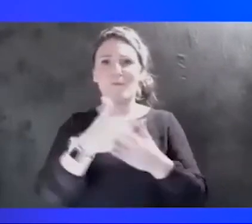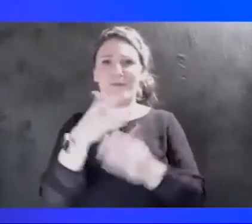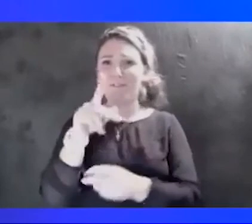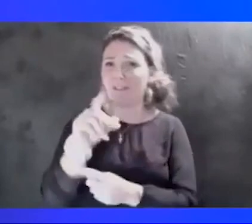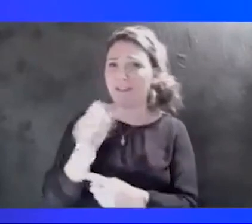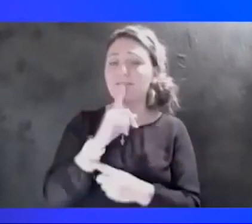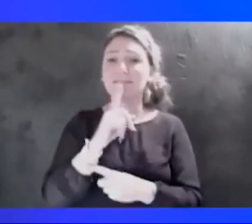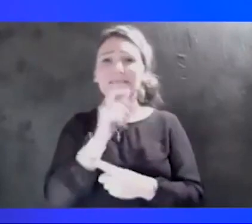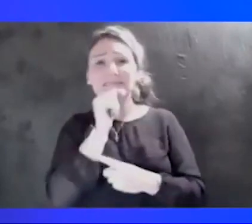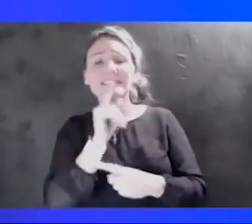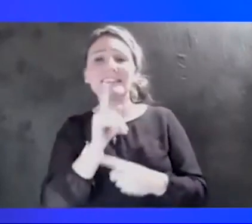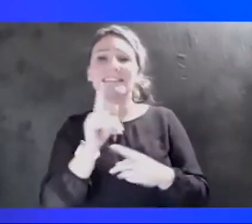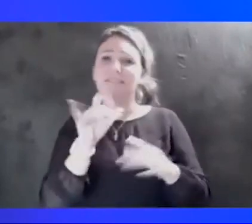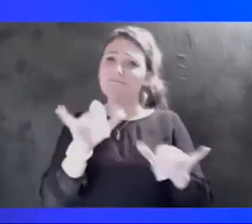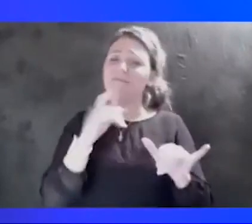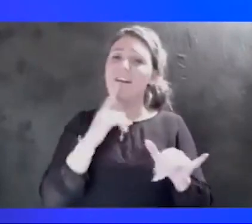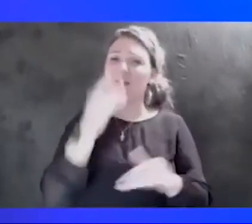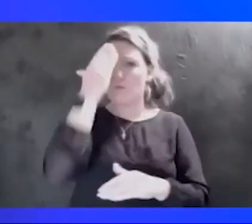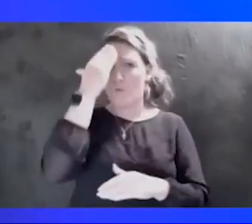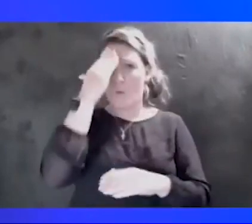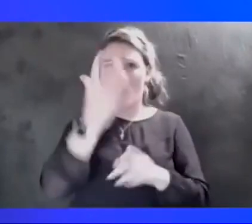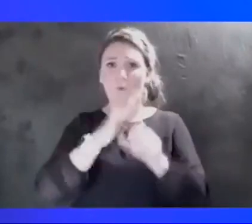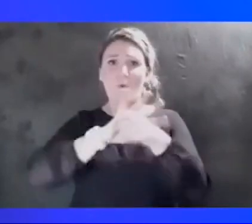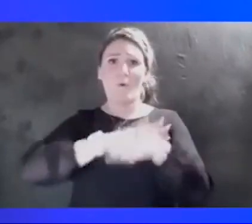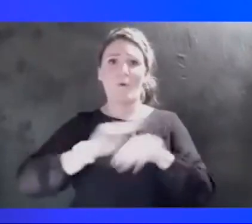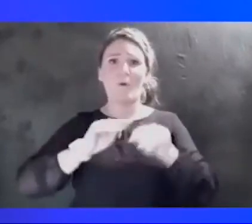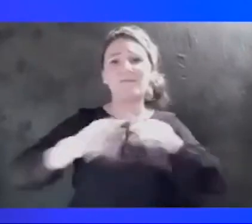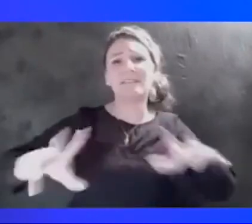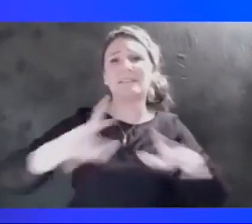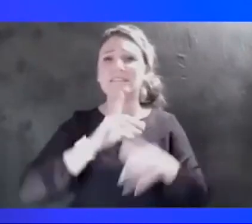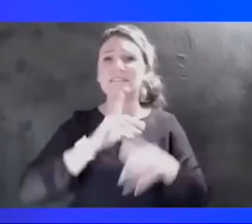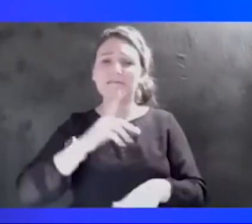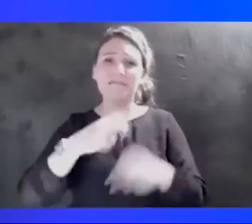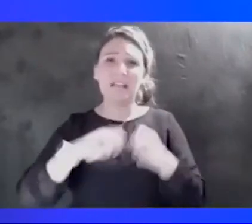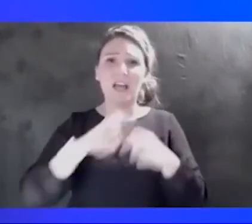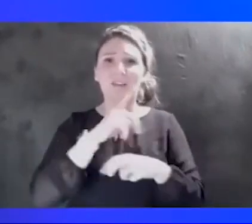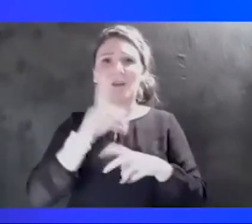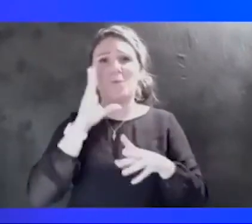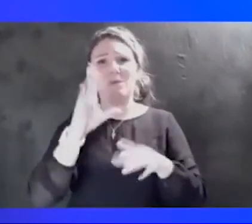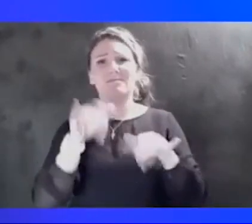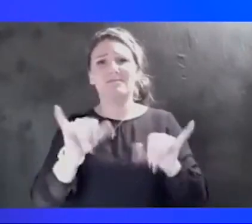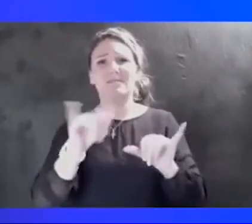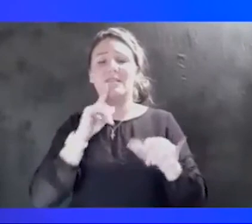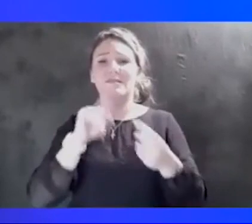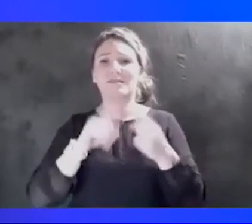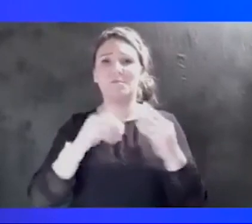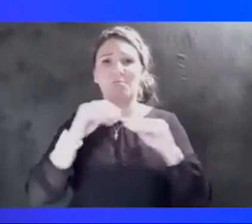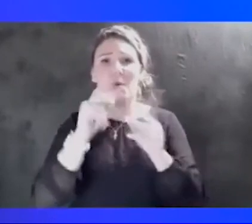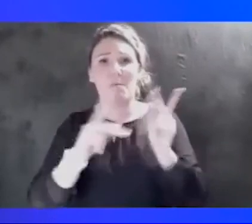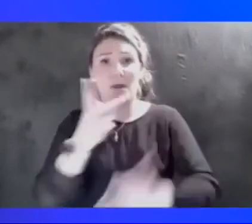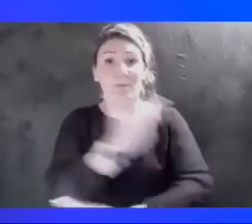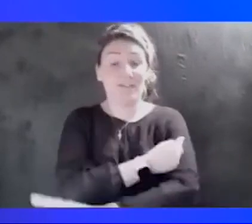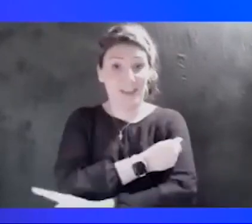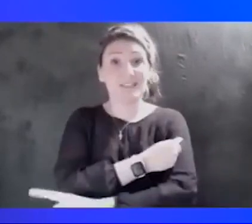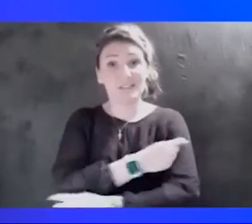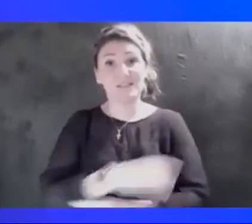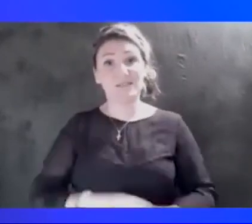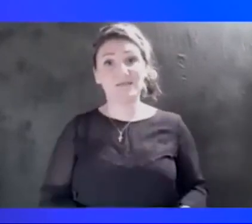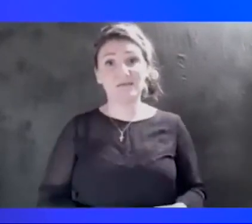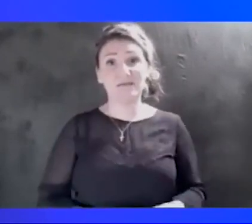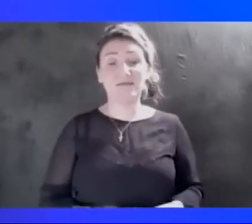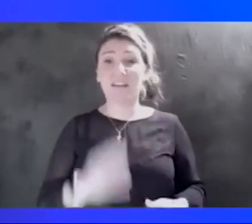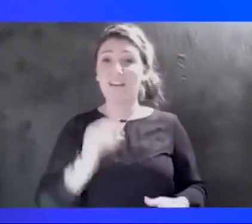know the COVID pandemic has been tough, and it will remain so until we get more folks vaccinated. And just to listen to the